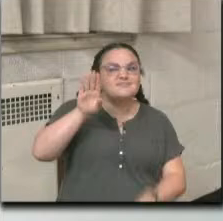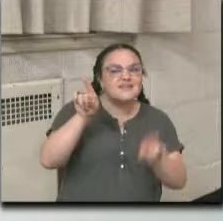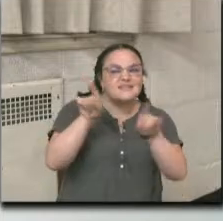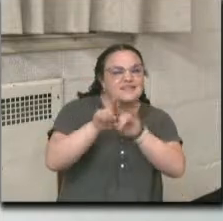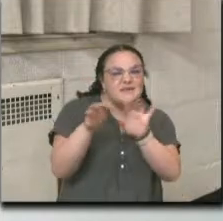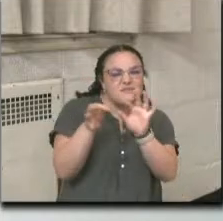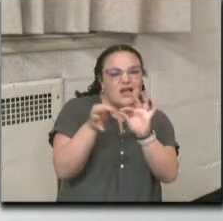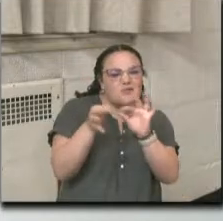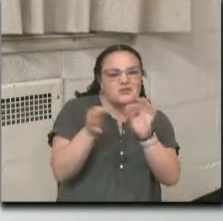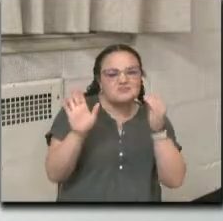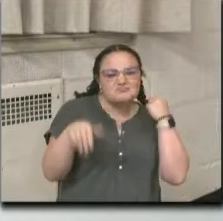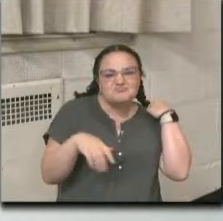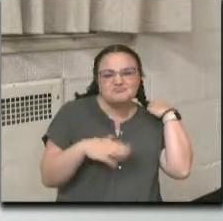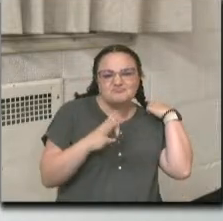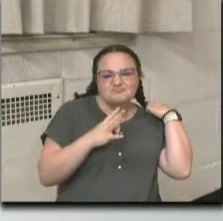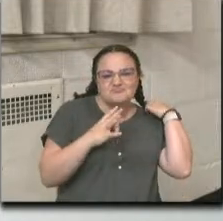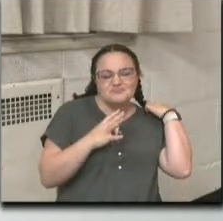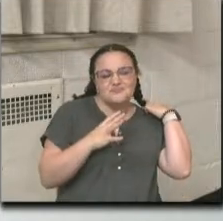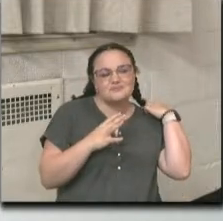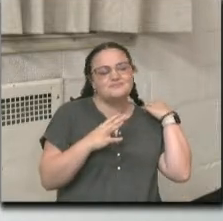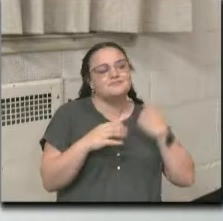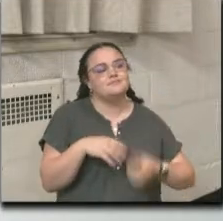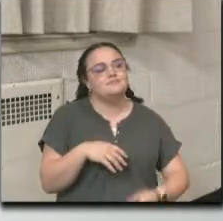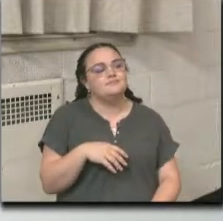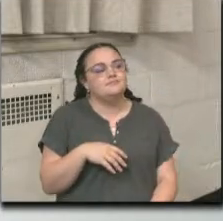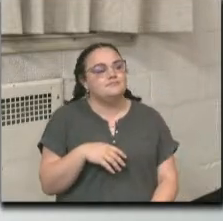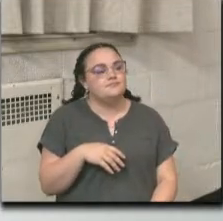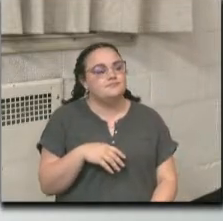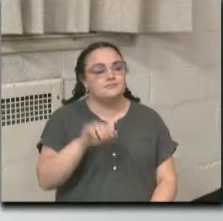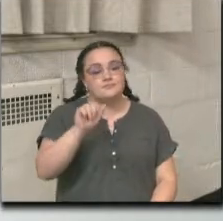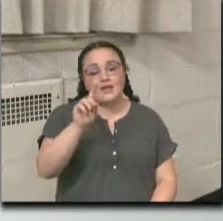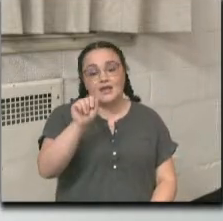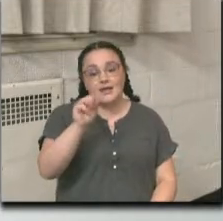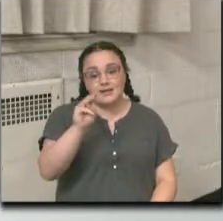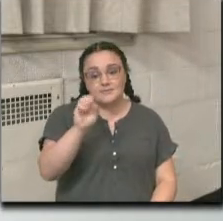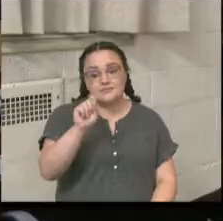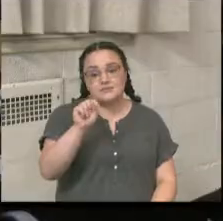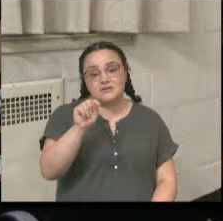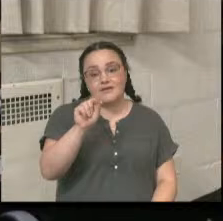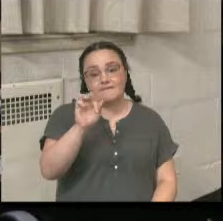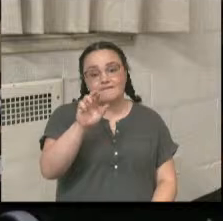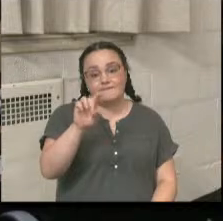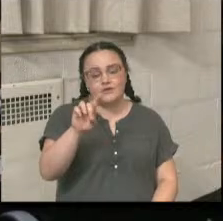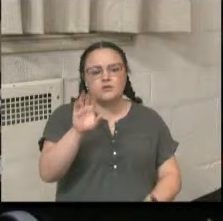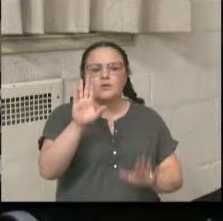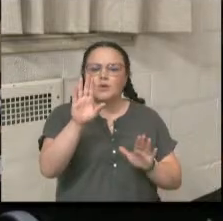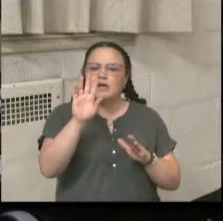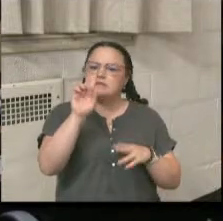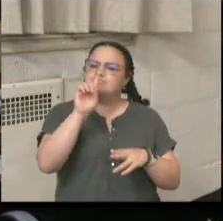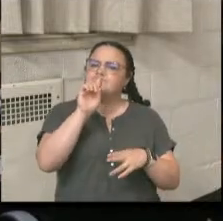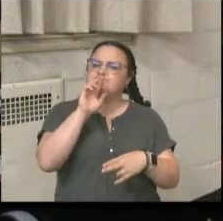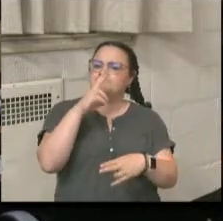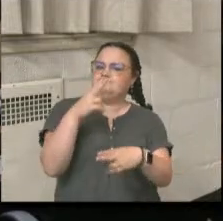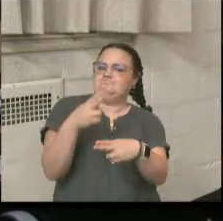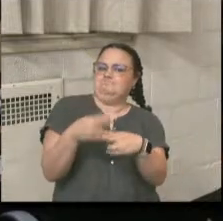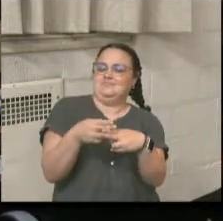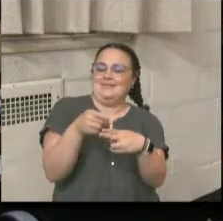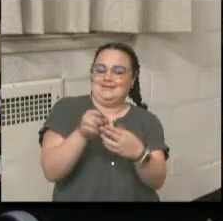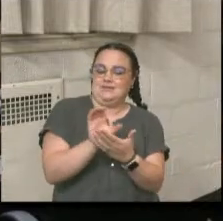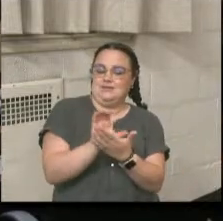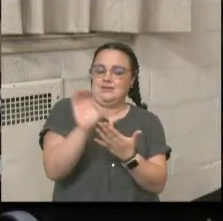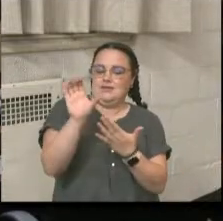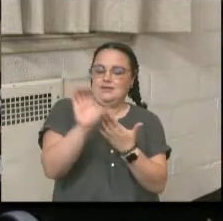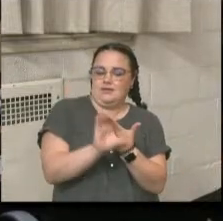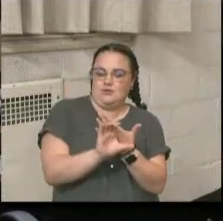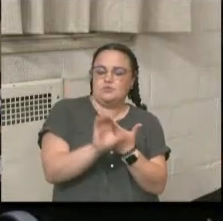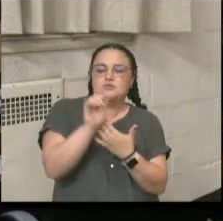you. Okay, fine. Board Member Adam Stafford? Thank you. I just wanted to note that this calendar